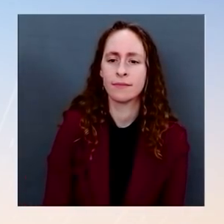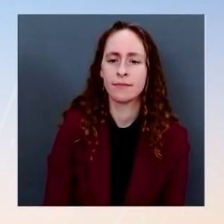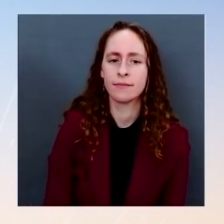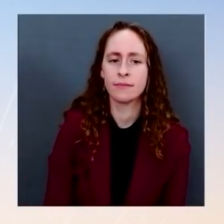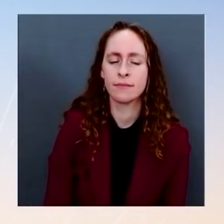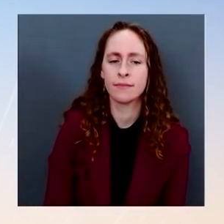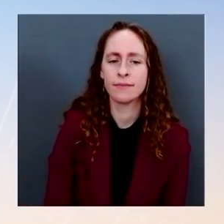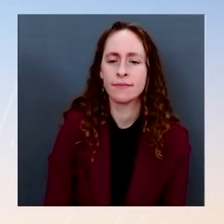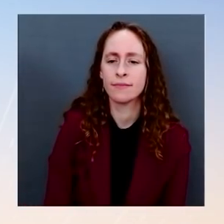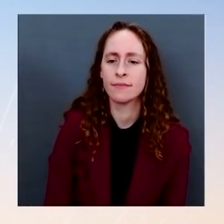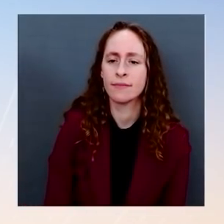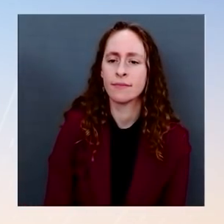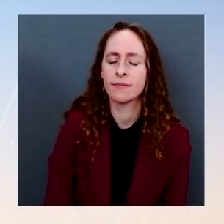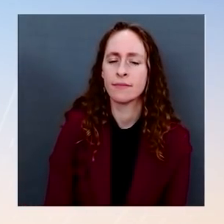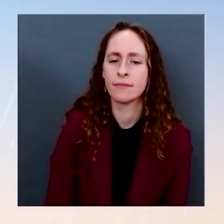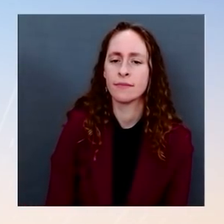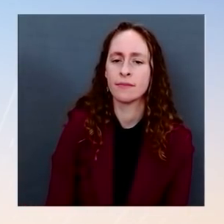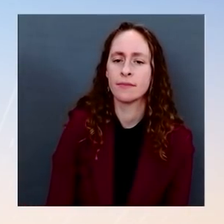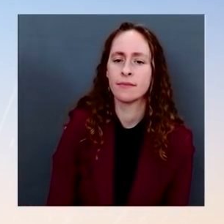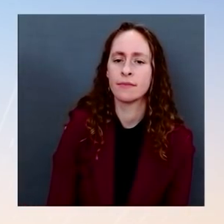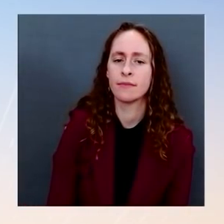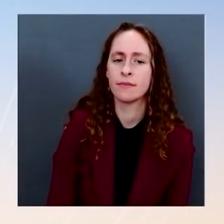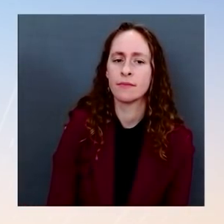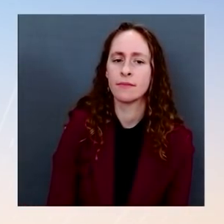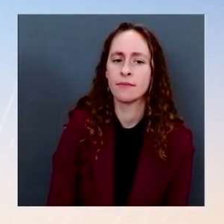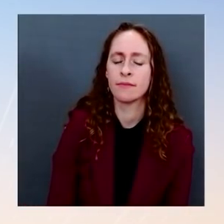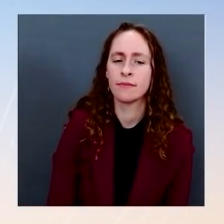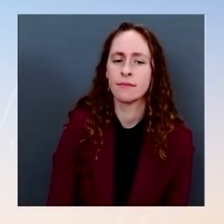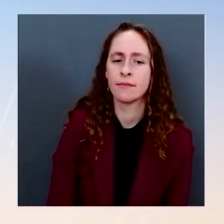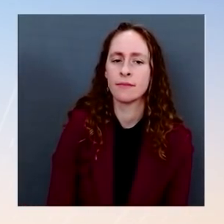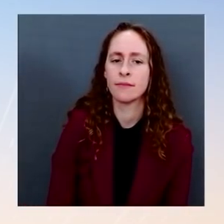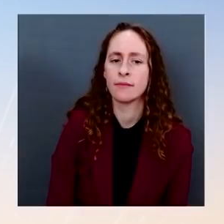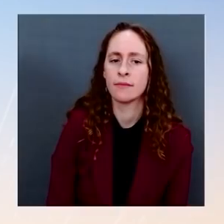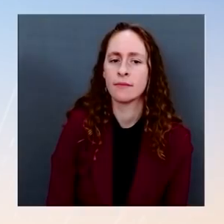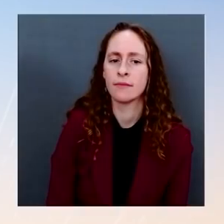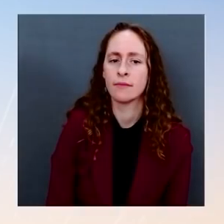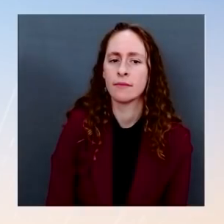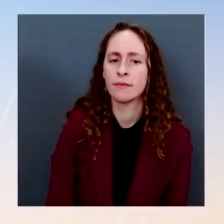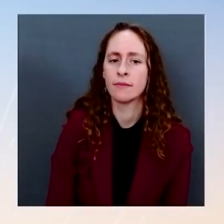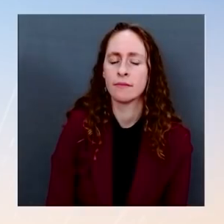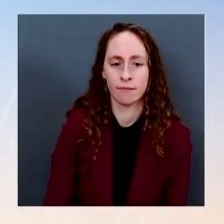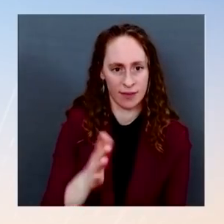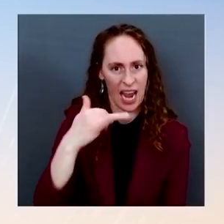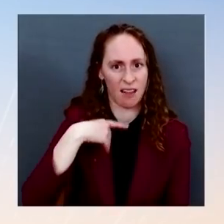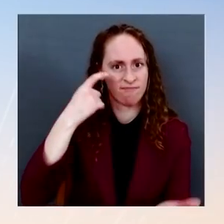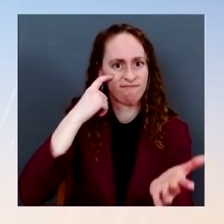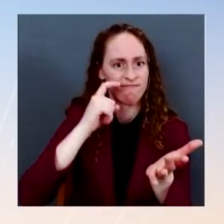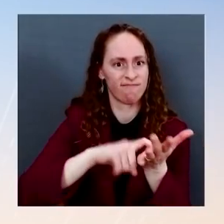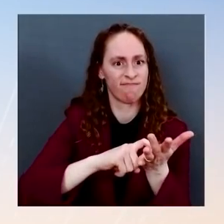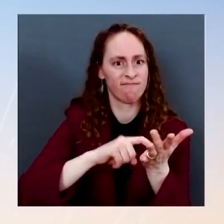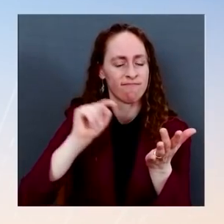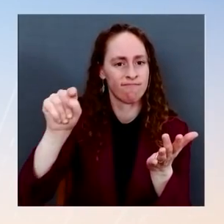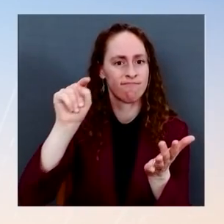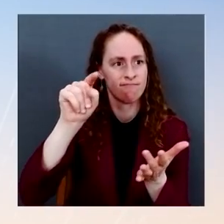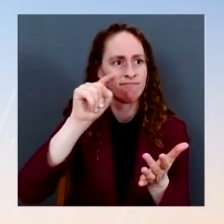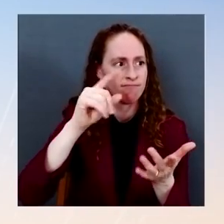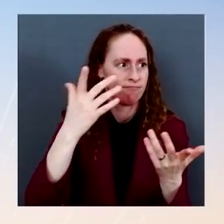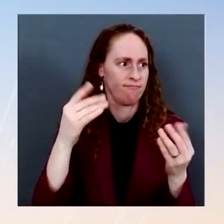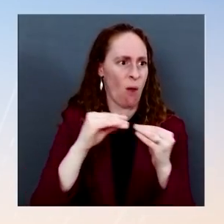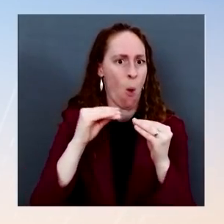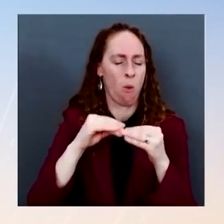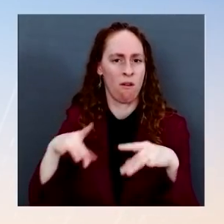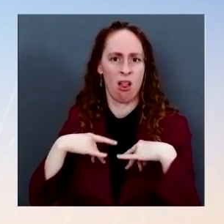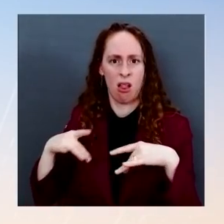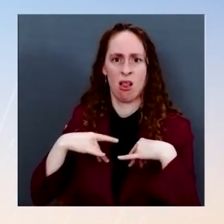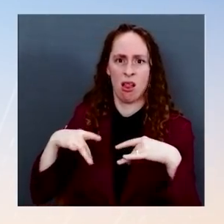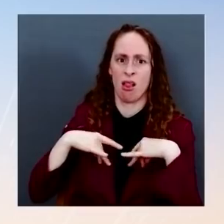a fairly substantial rise in cases, like hundreds and hundreds of thousands. And I think Dr. Fauci has discussed that as well, as you